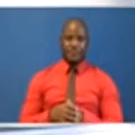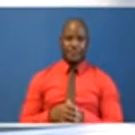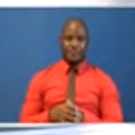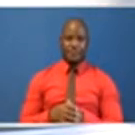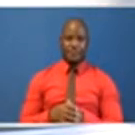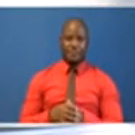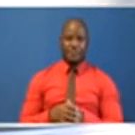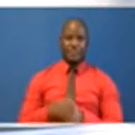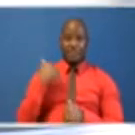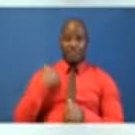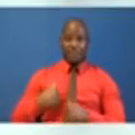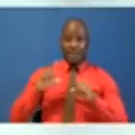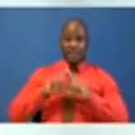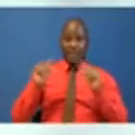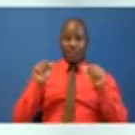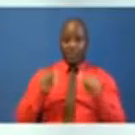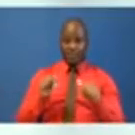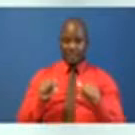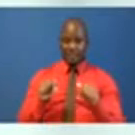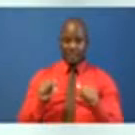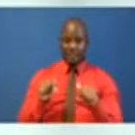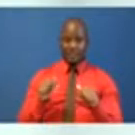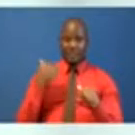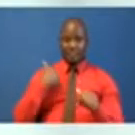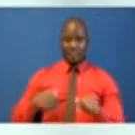i i can take your feed